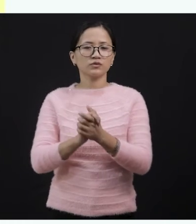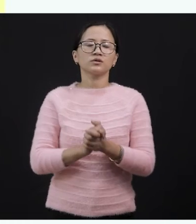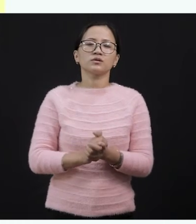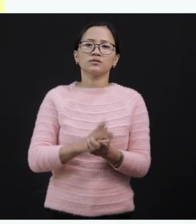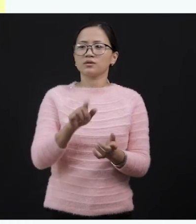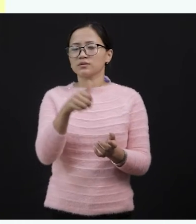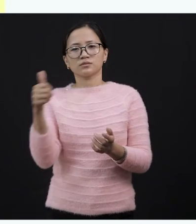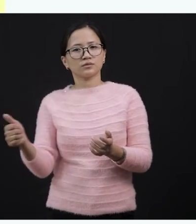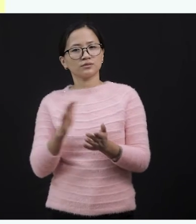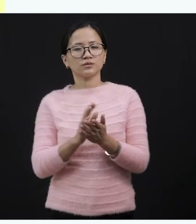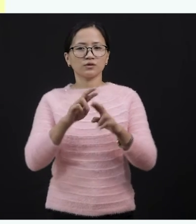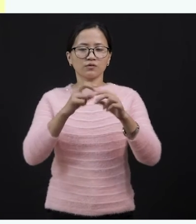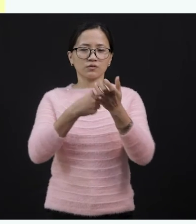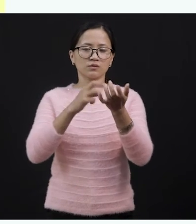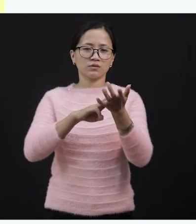into another form.